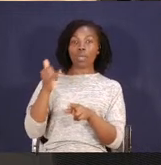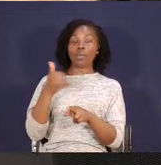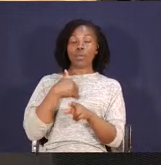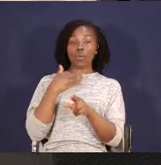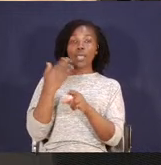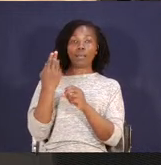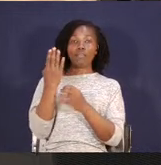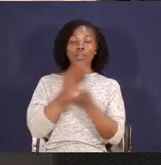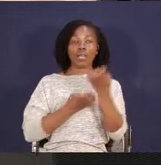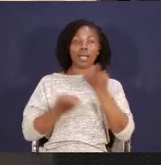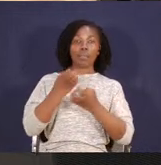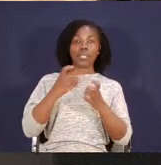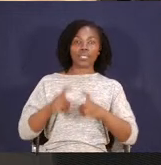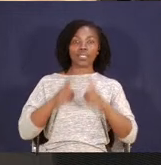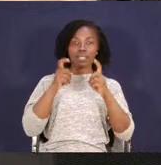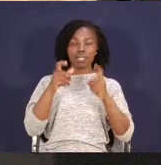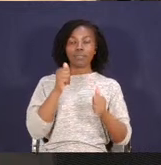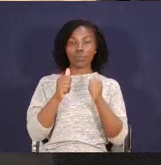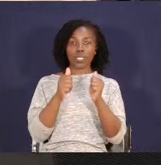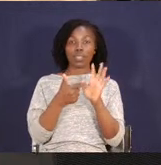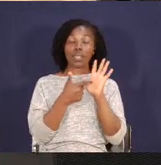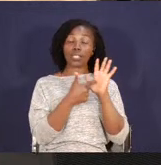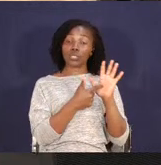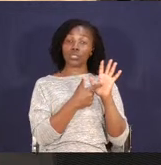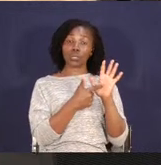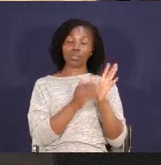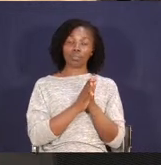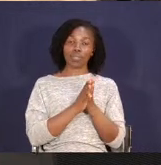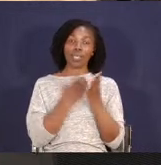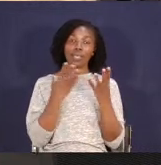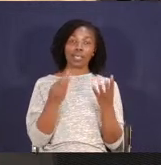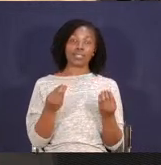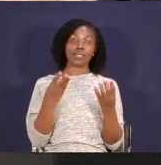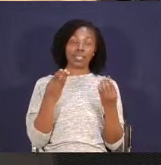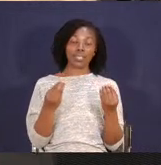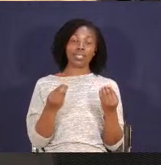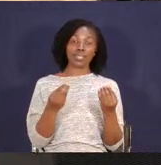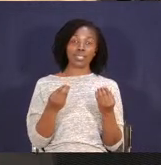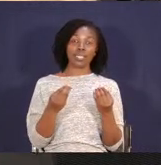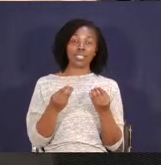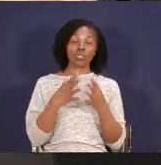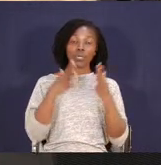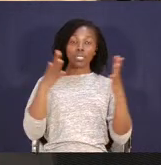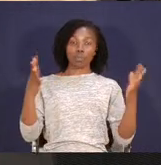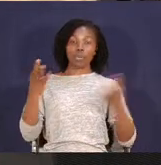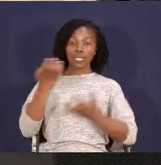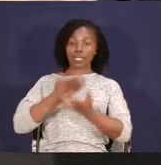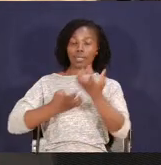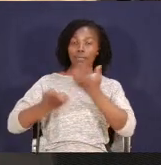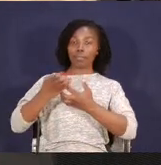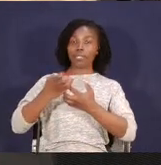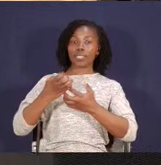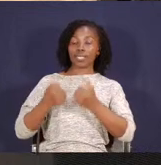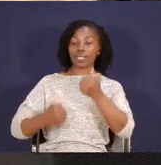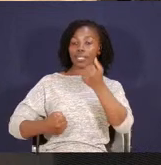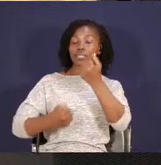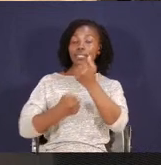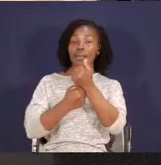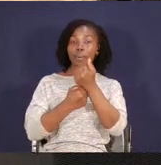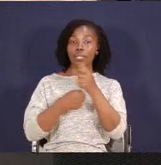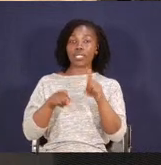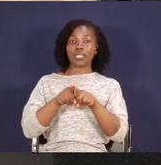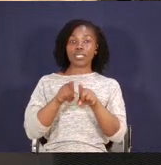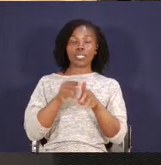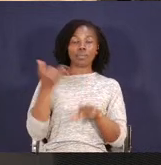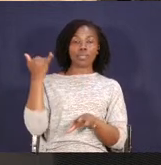entrepreneurial gift that they are manifesting. It is easier to grow their business and say, "Hey, yeah, like yesterday, I was coming up,